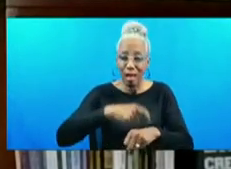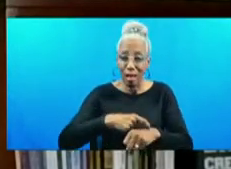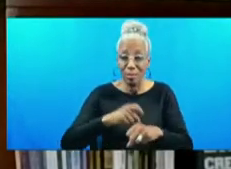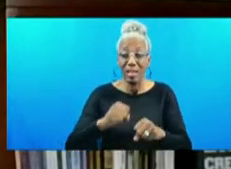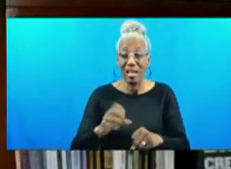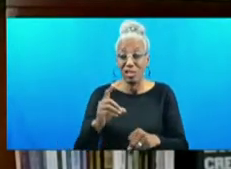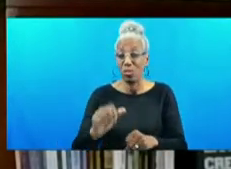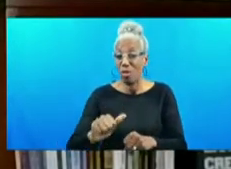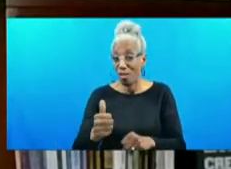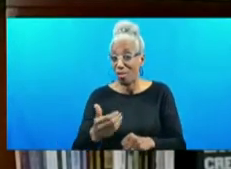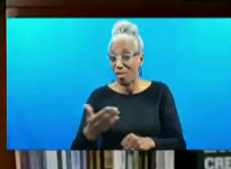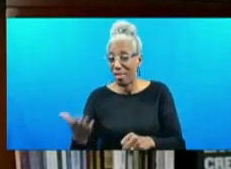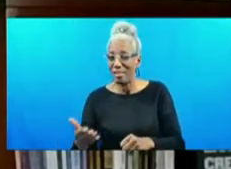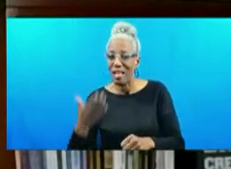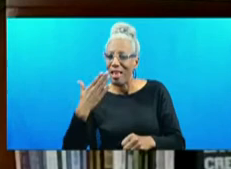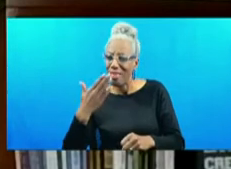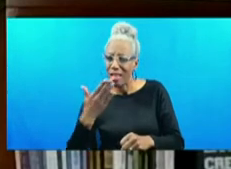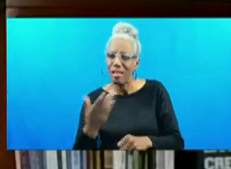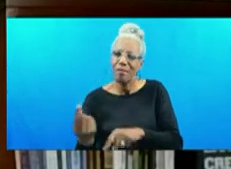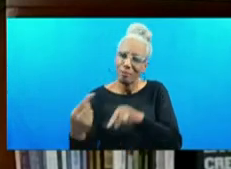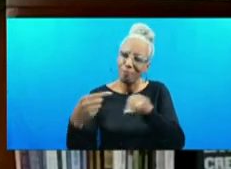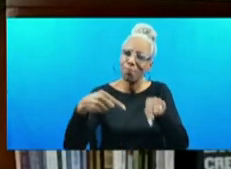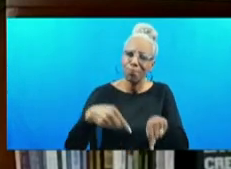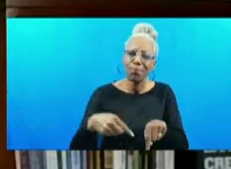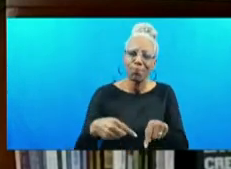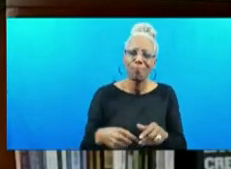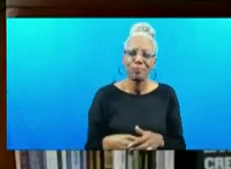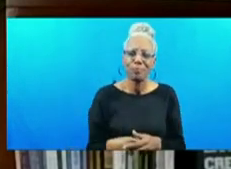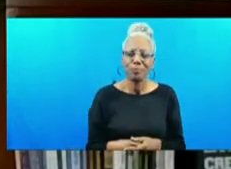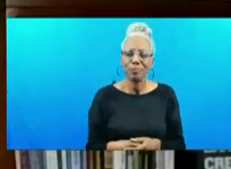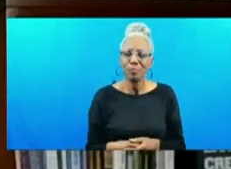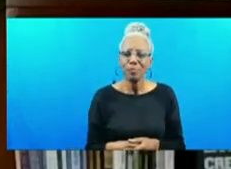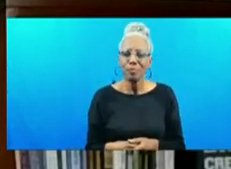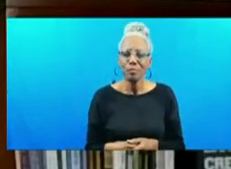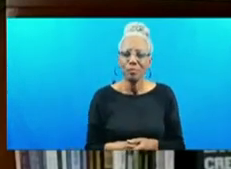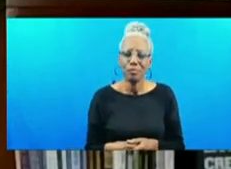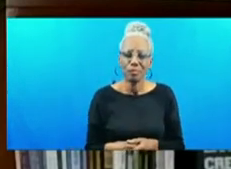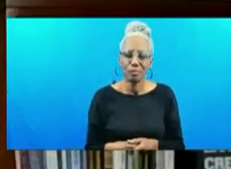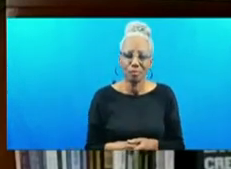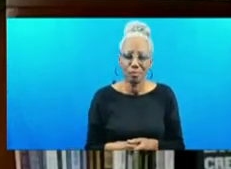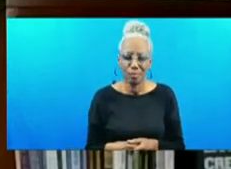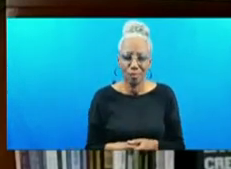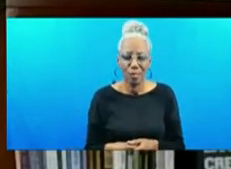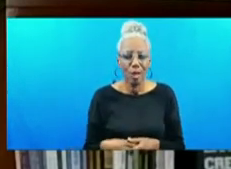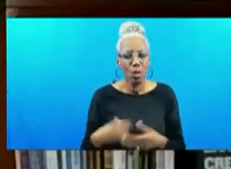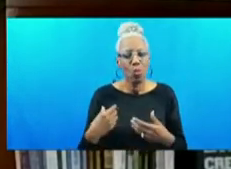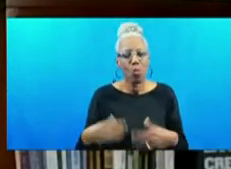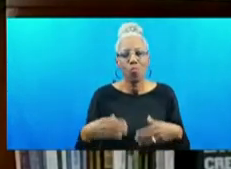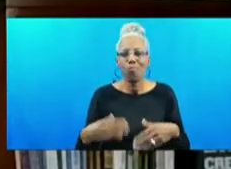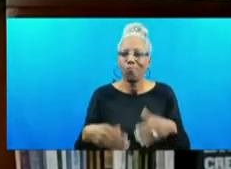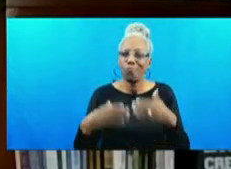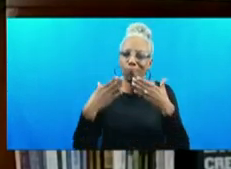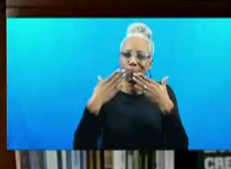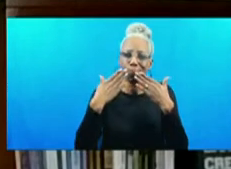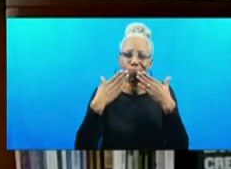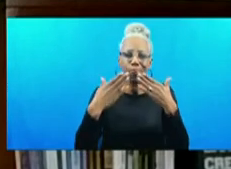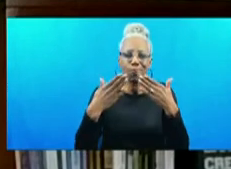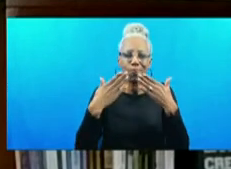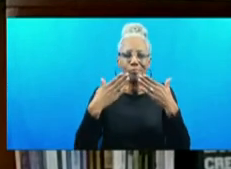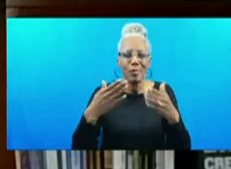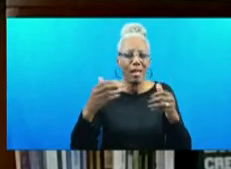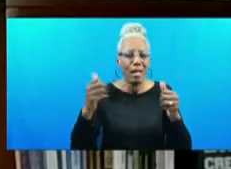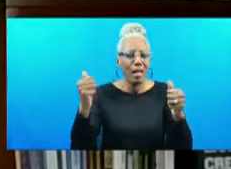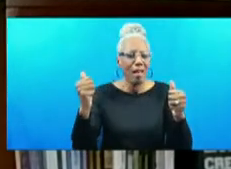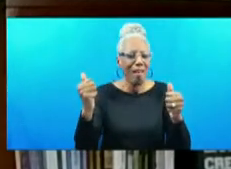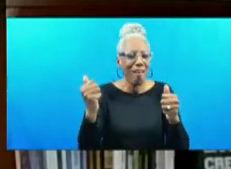that. And I will tell you, I can't thank you enough just for everything that our community have done to